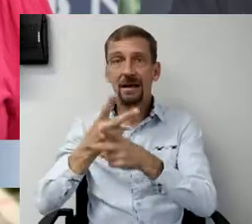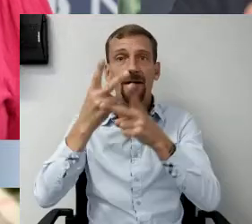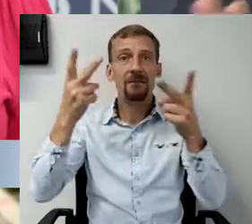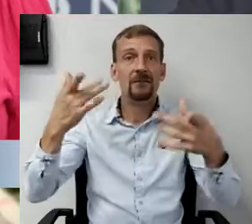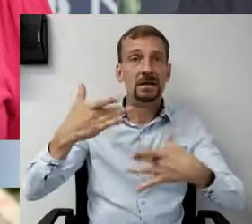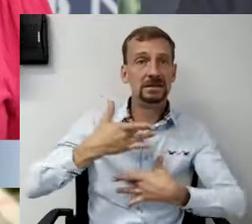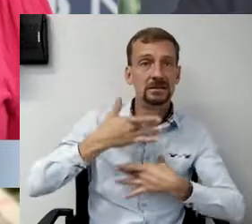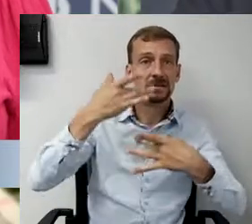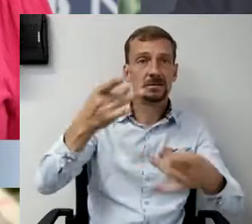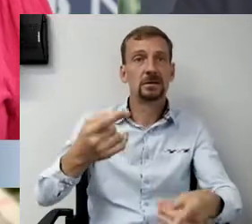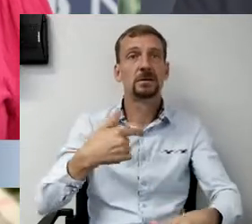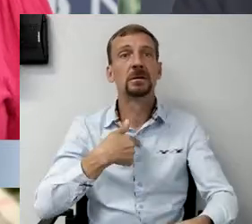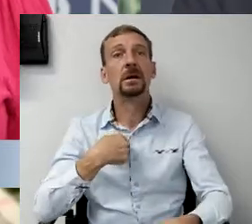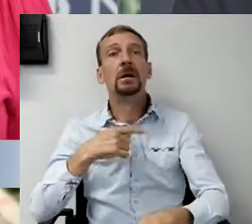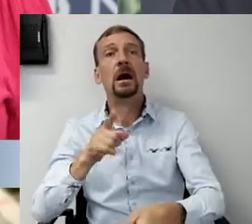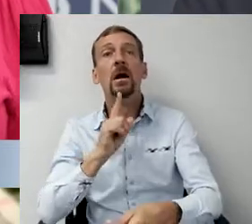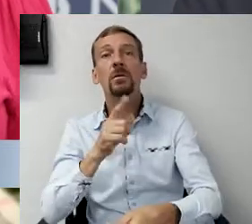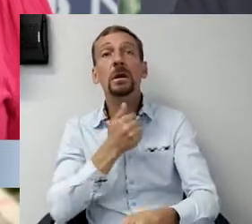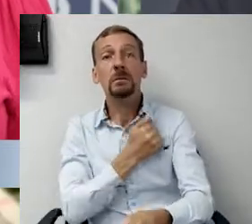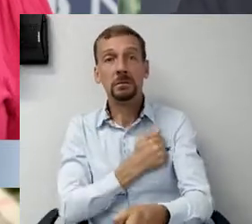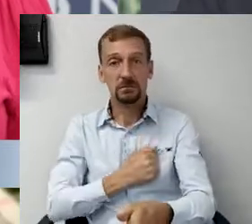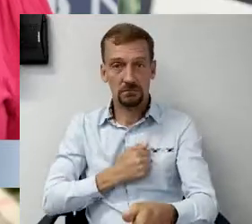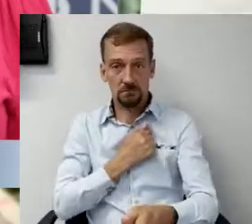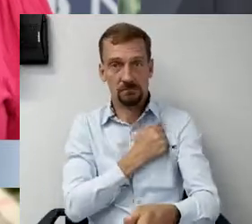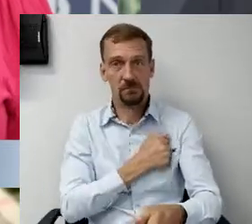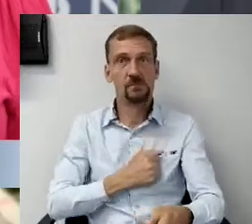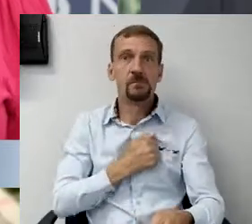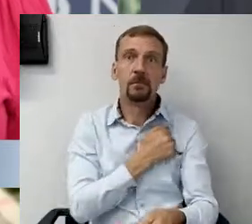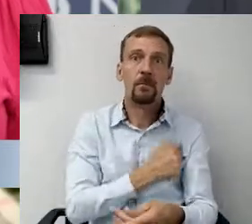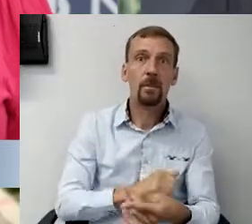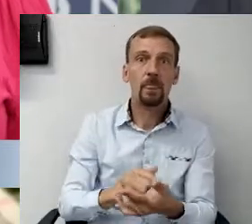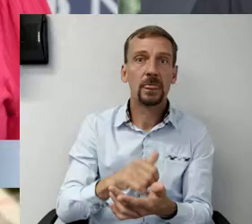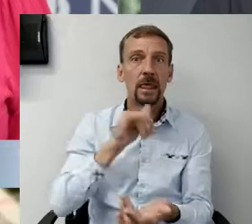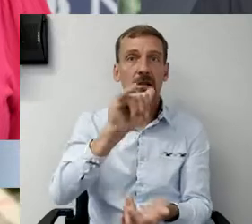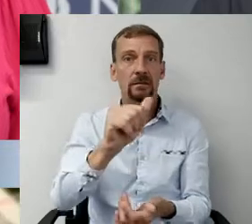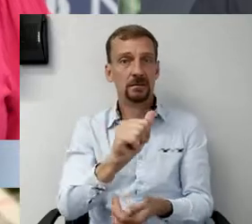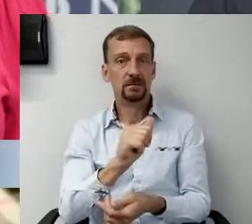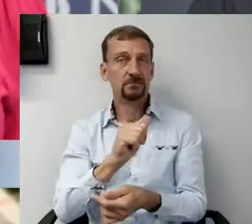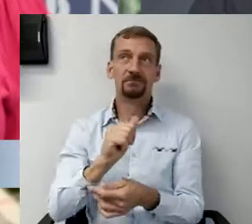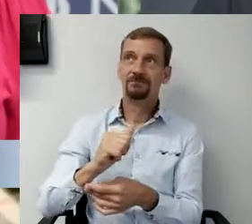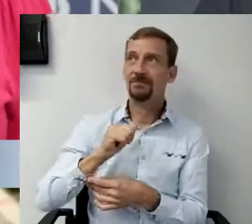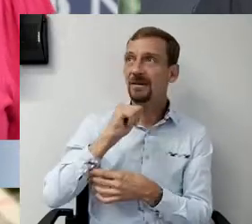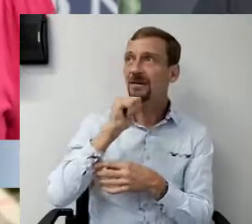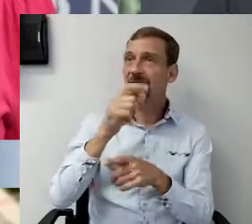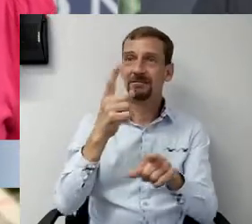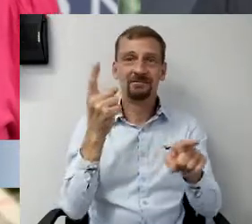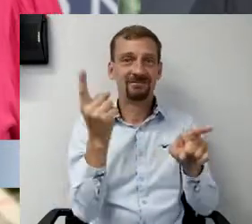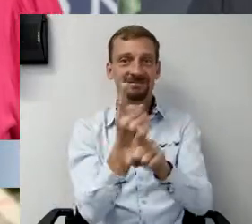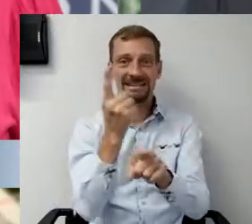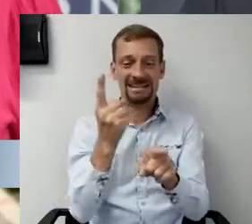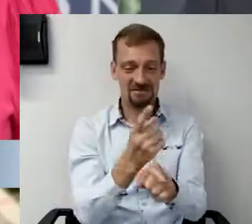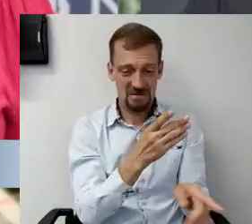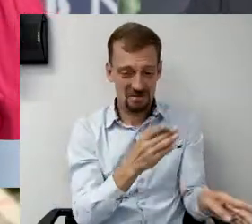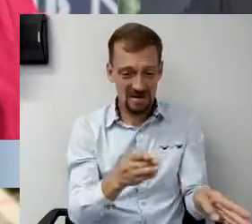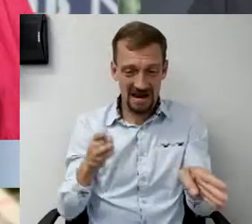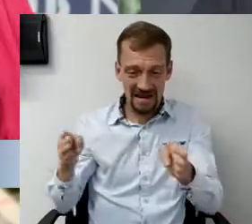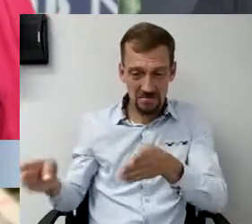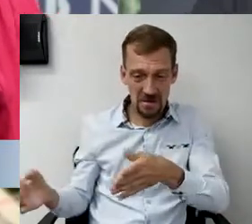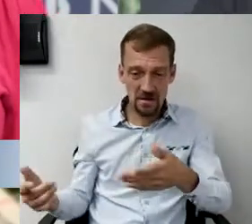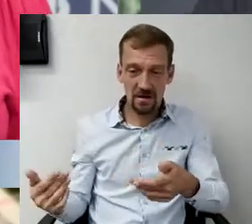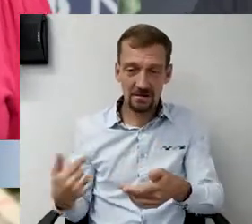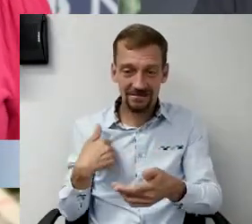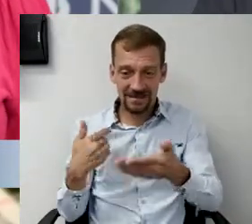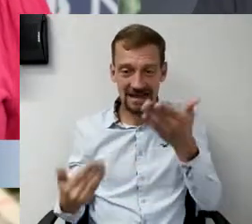I apologize. This is the most ill-prepared. I might be faking it really well right now so far,